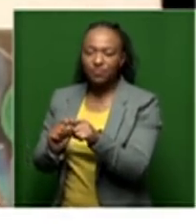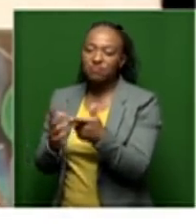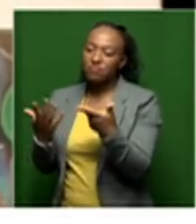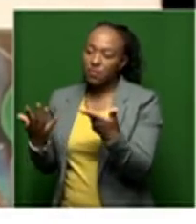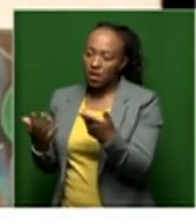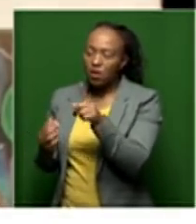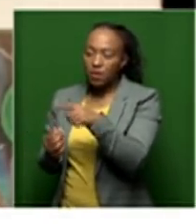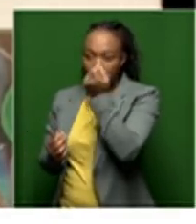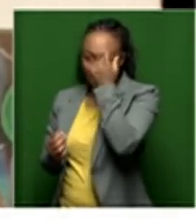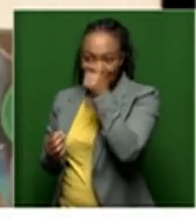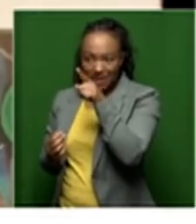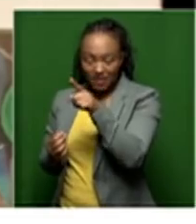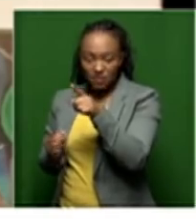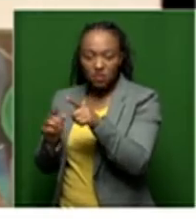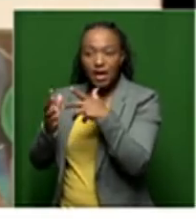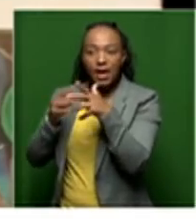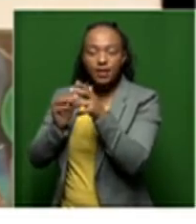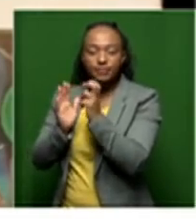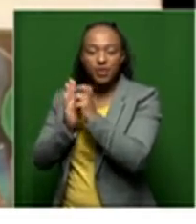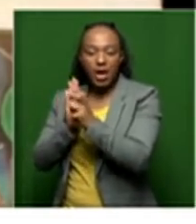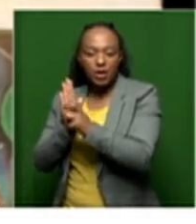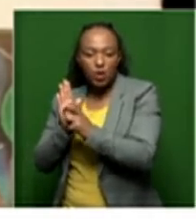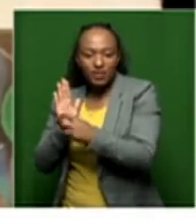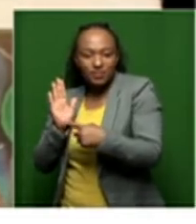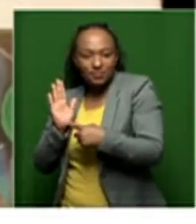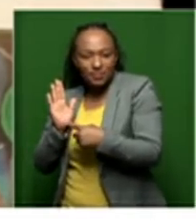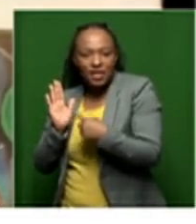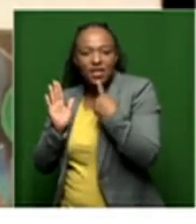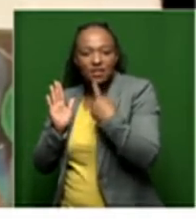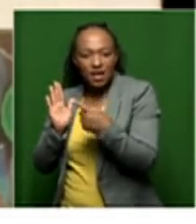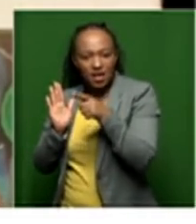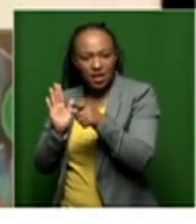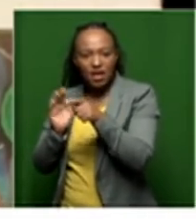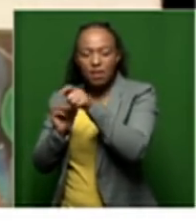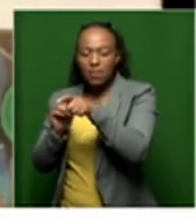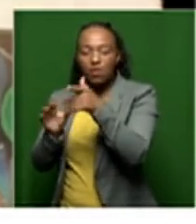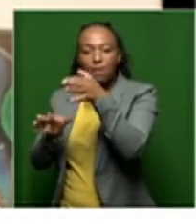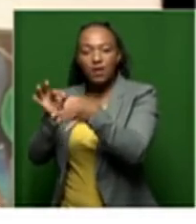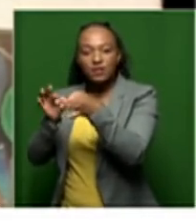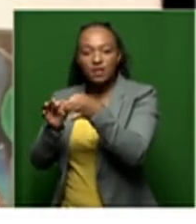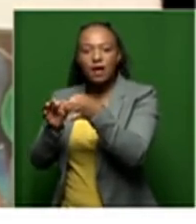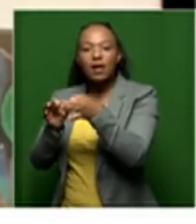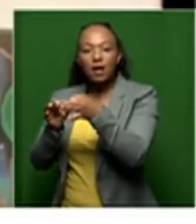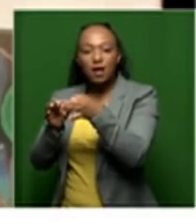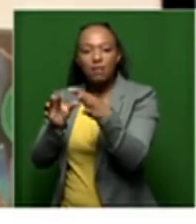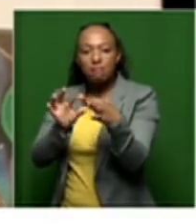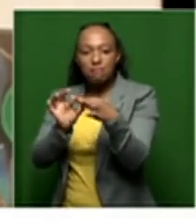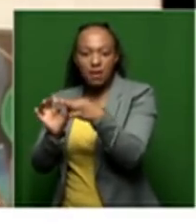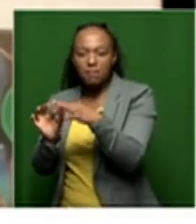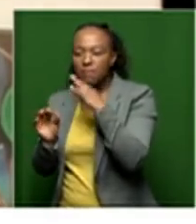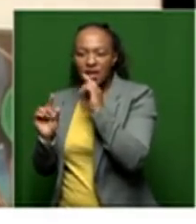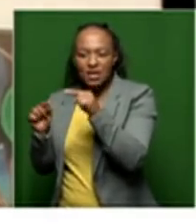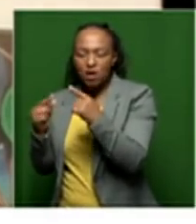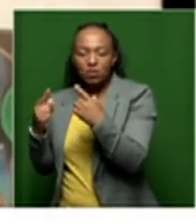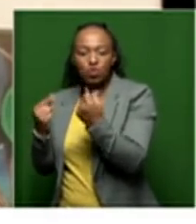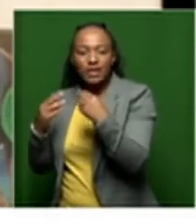Let's understand, are there any regulations currently stipulating that people with political ties cannot do business